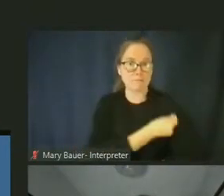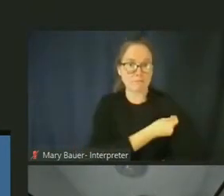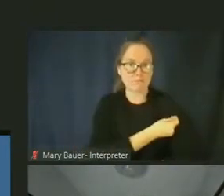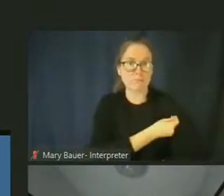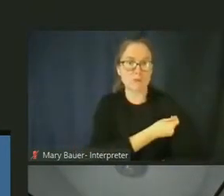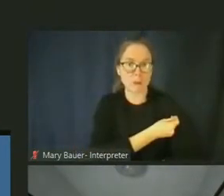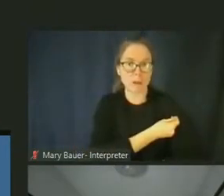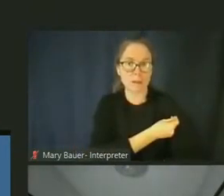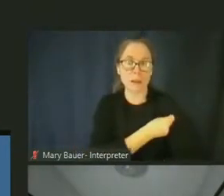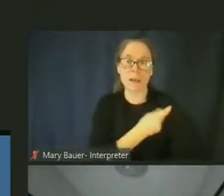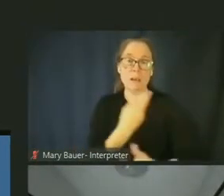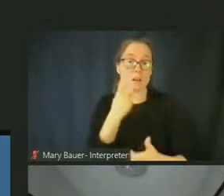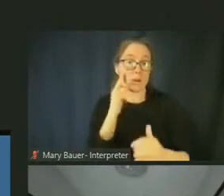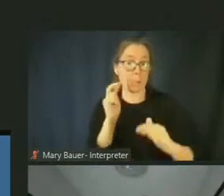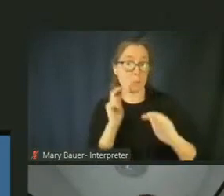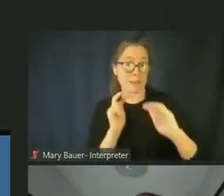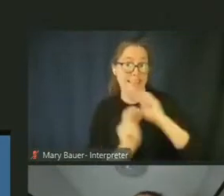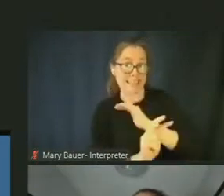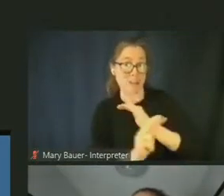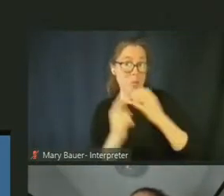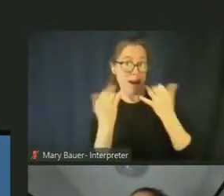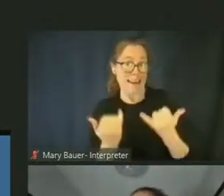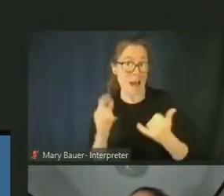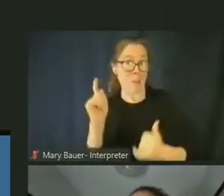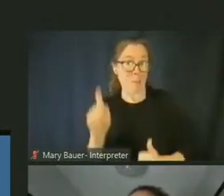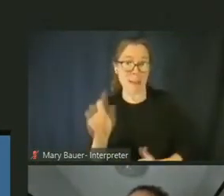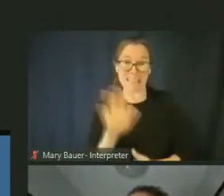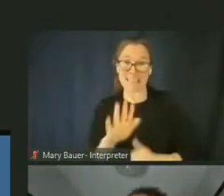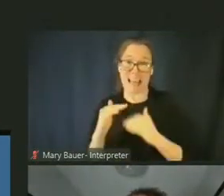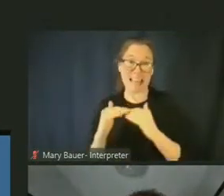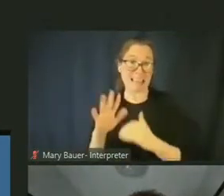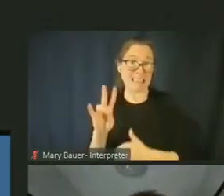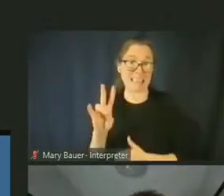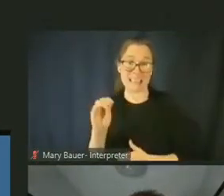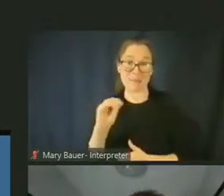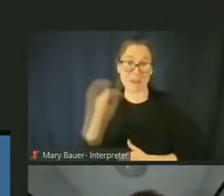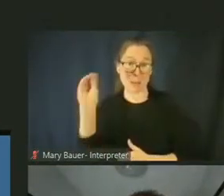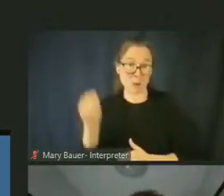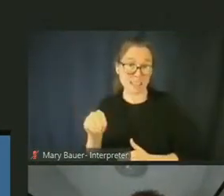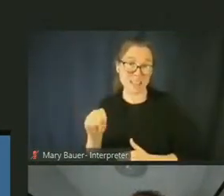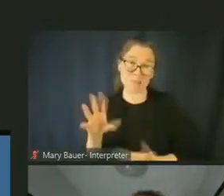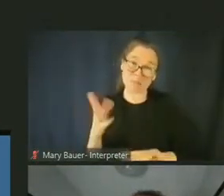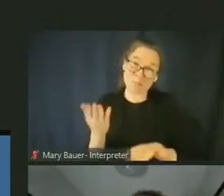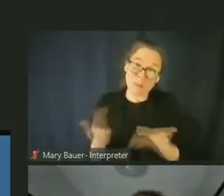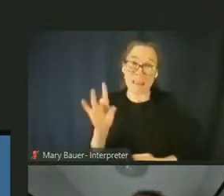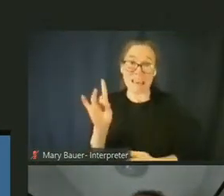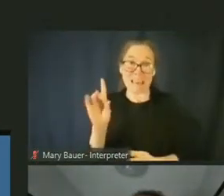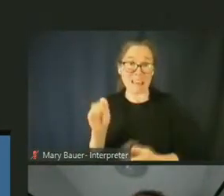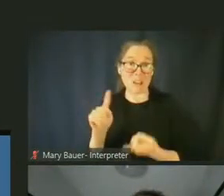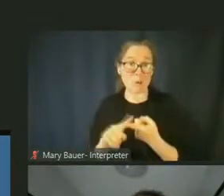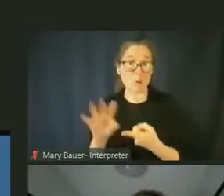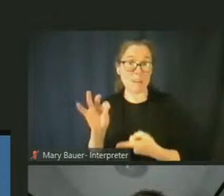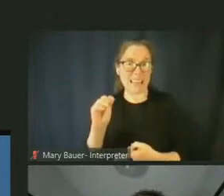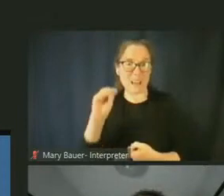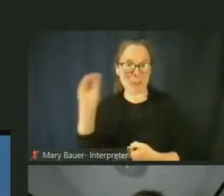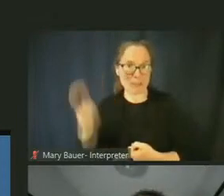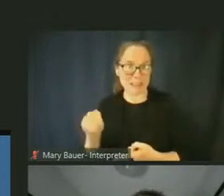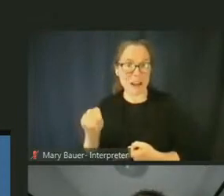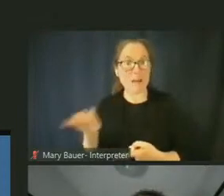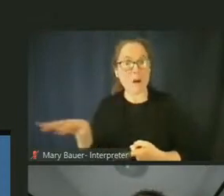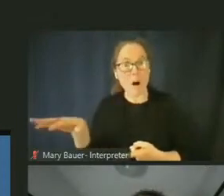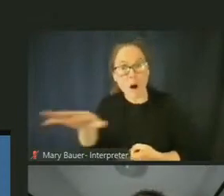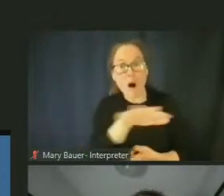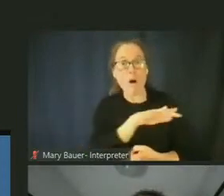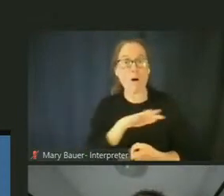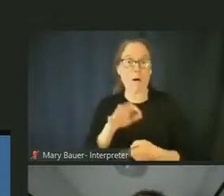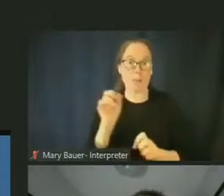the prediction is we need to reach at least 70%, but probably closer to 80 and 90% of the population in